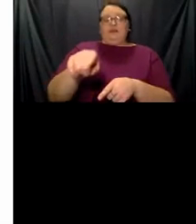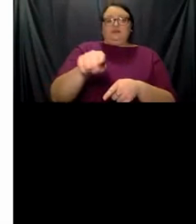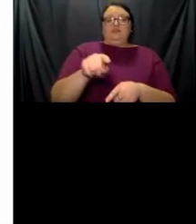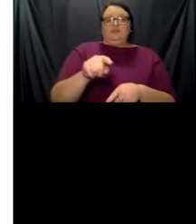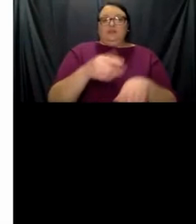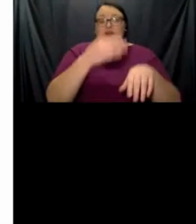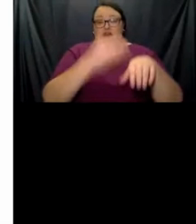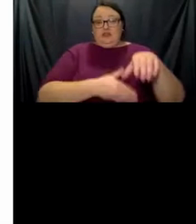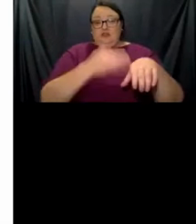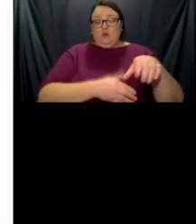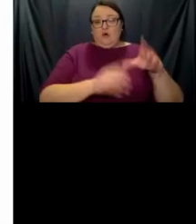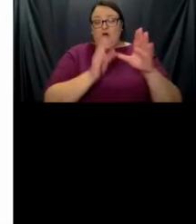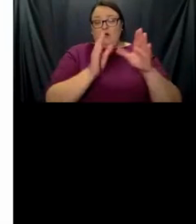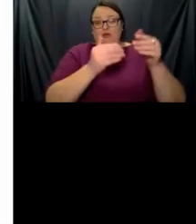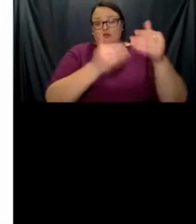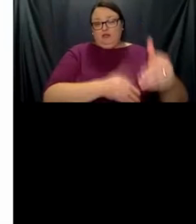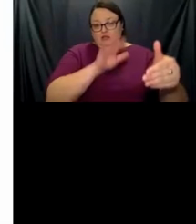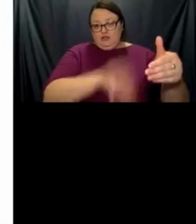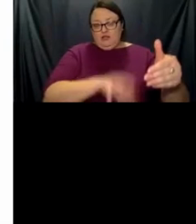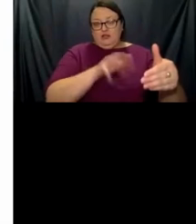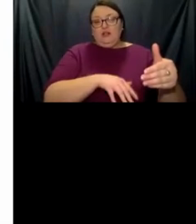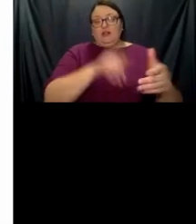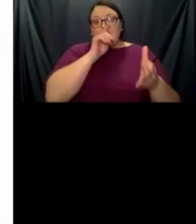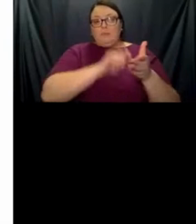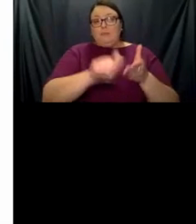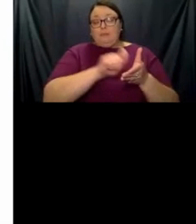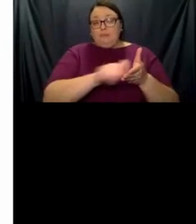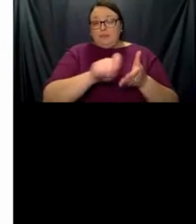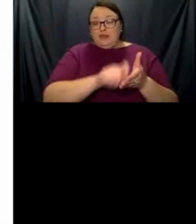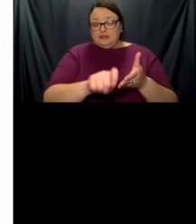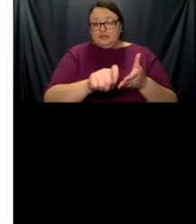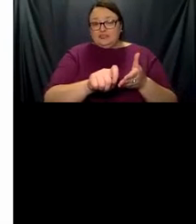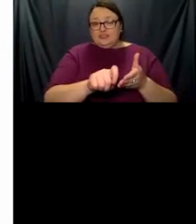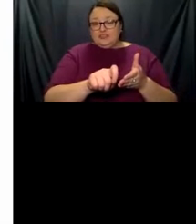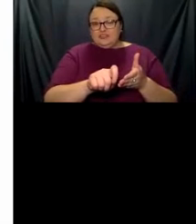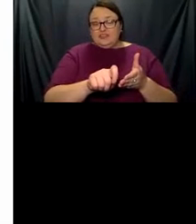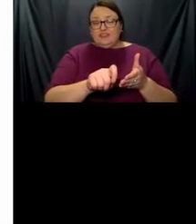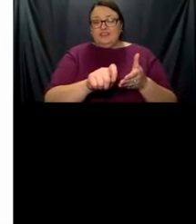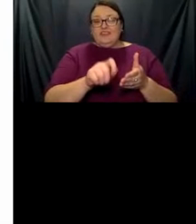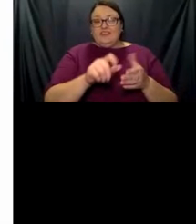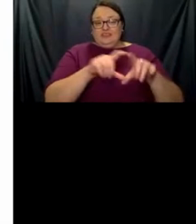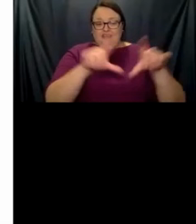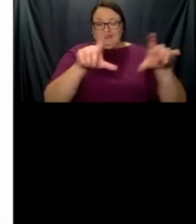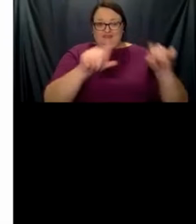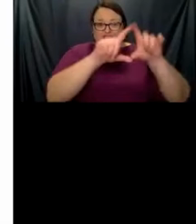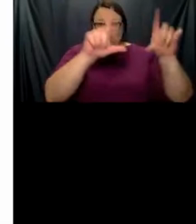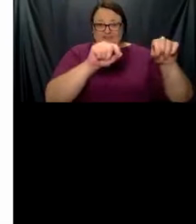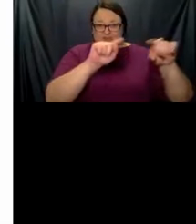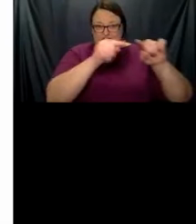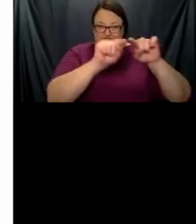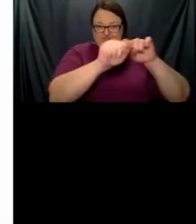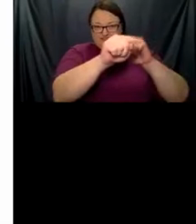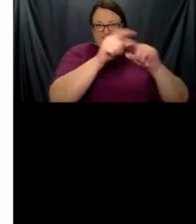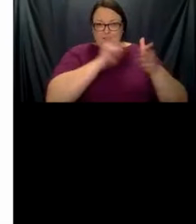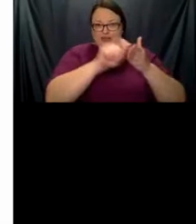Aquí muestra la pared You could run a pencil through que some aparece atrás del tough edificio. So it was just